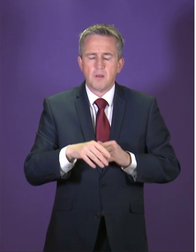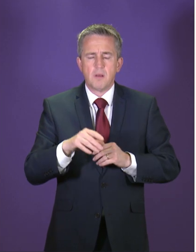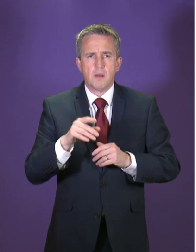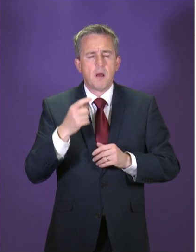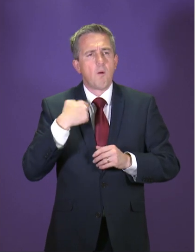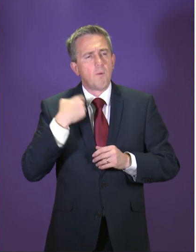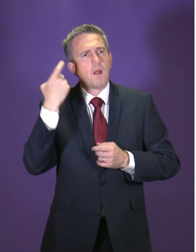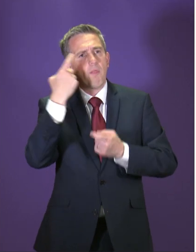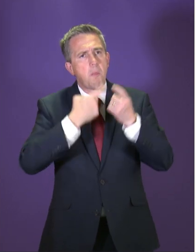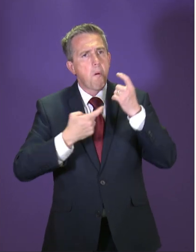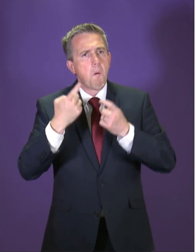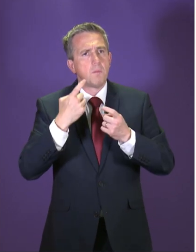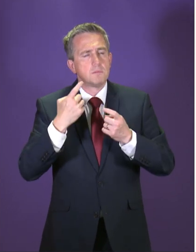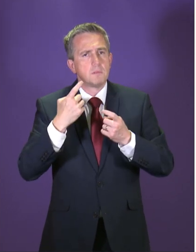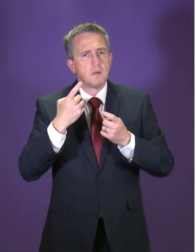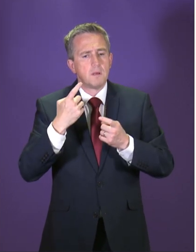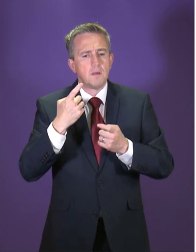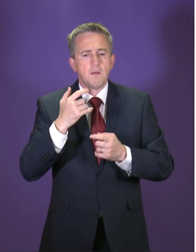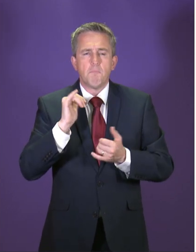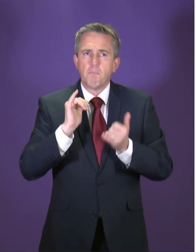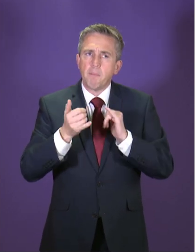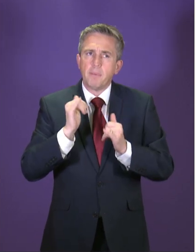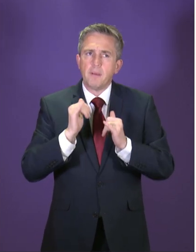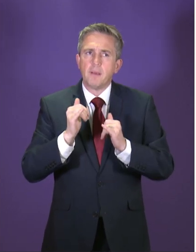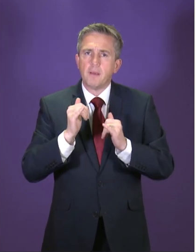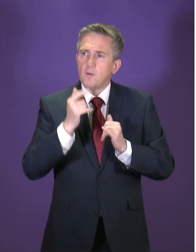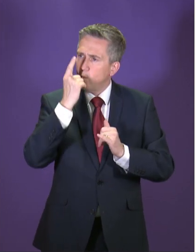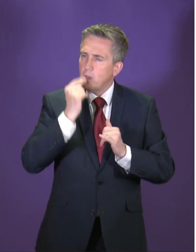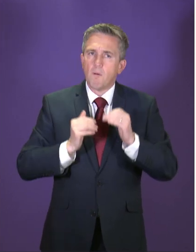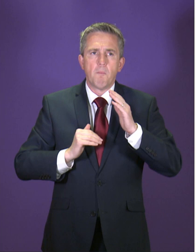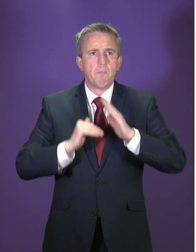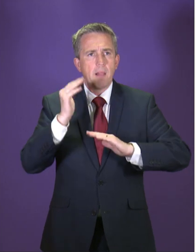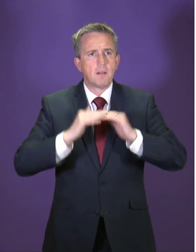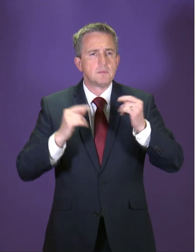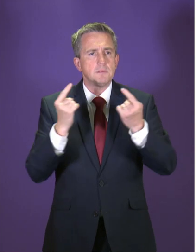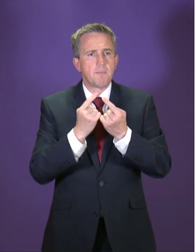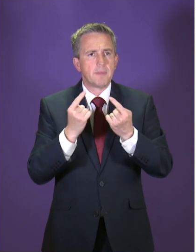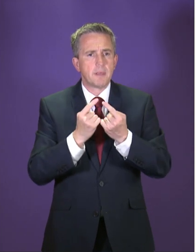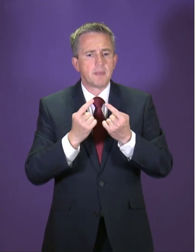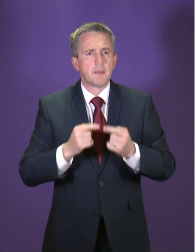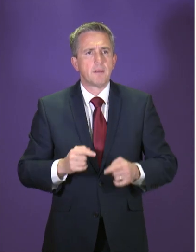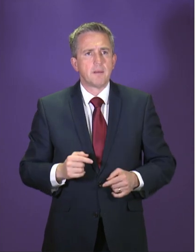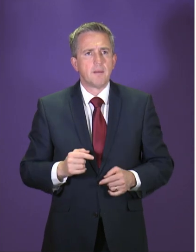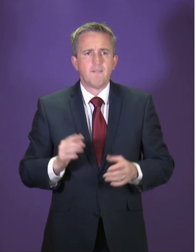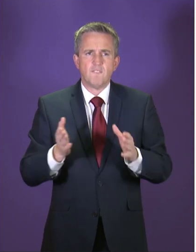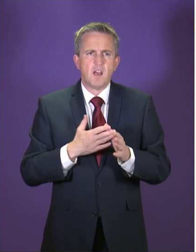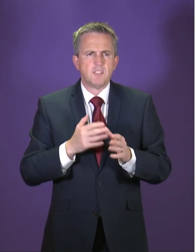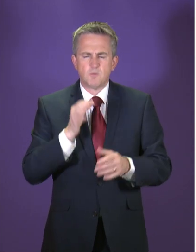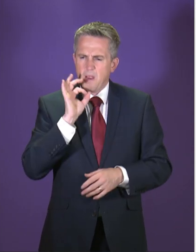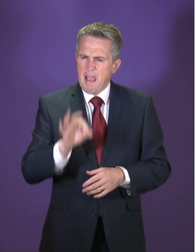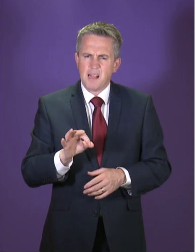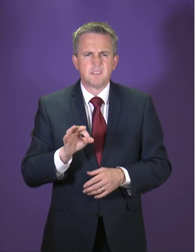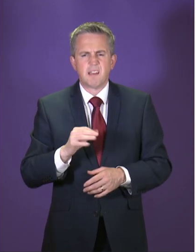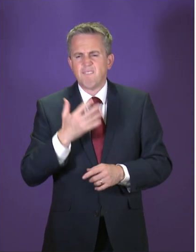that perhaps there could be something. Well, first of all, we said, what does art look like